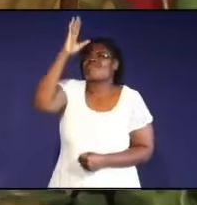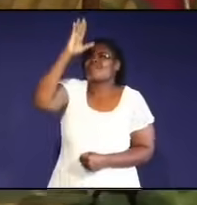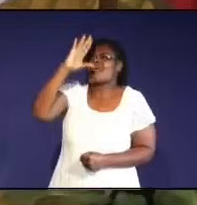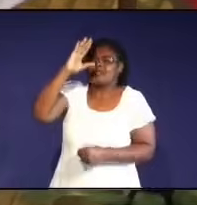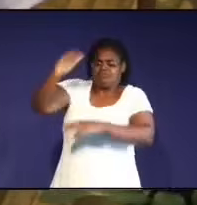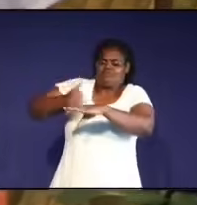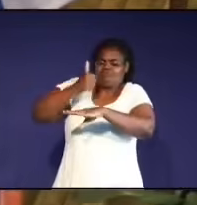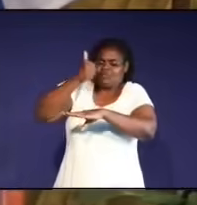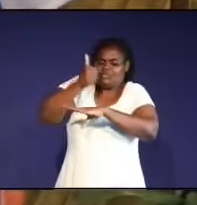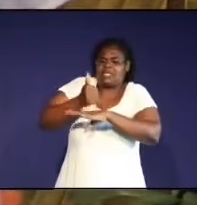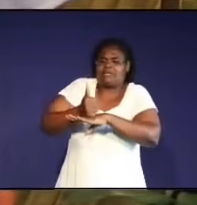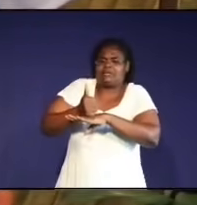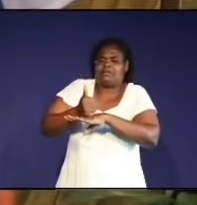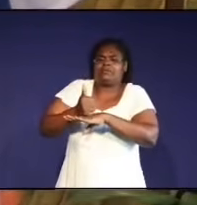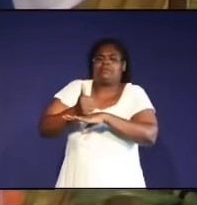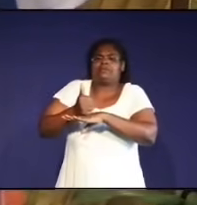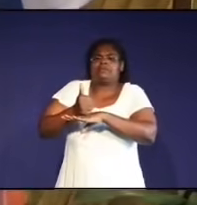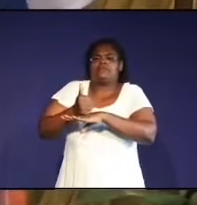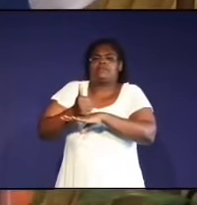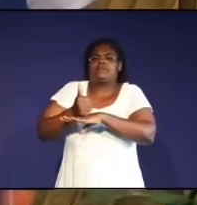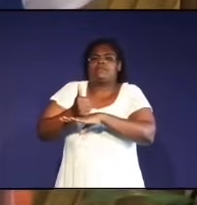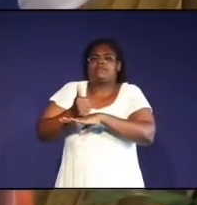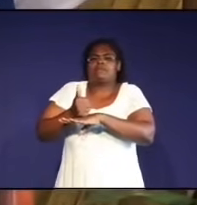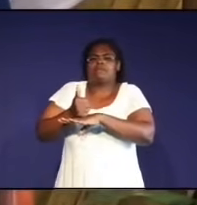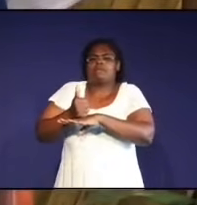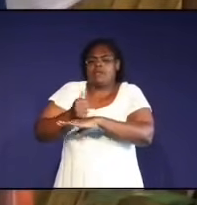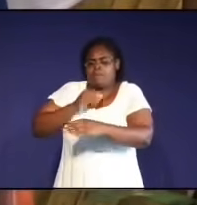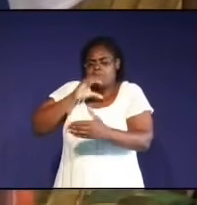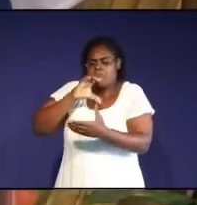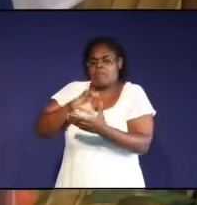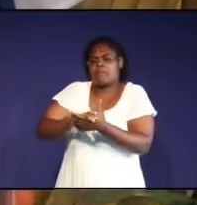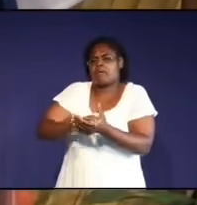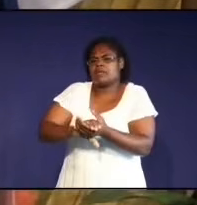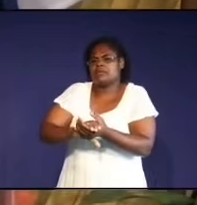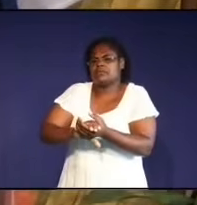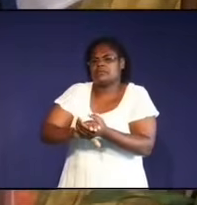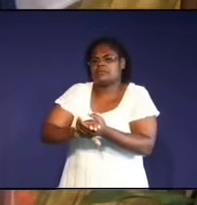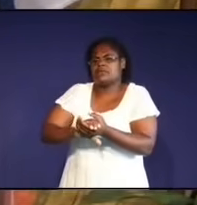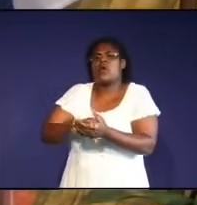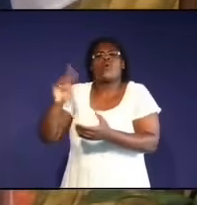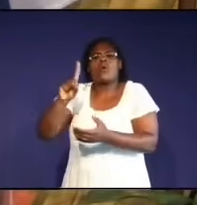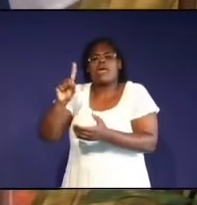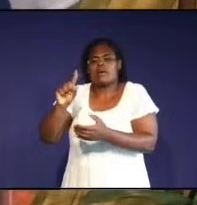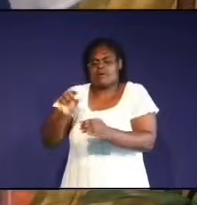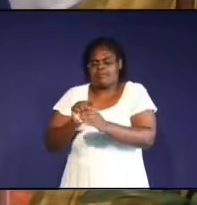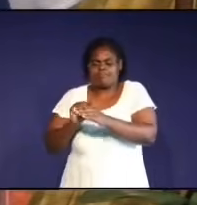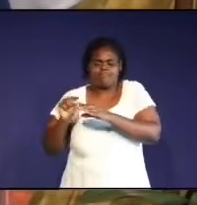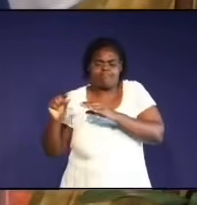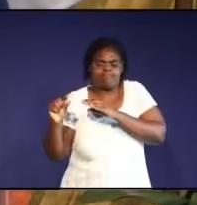established his concept of marriage in the Garden of Eden.